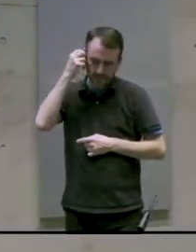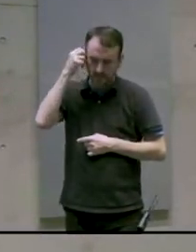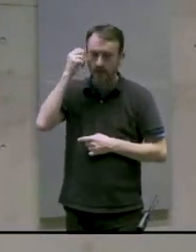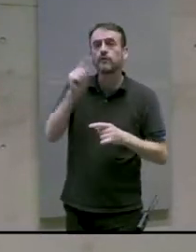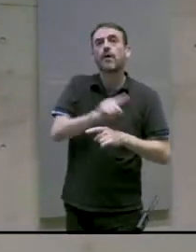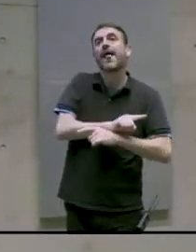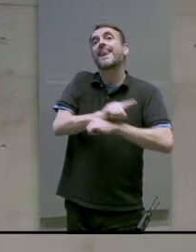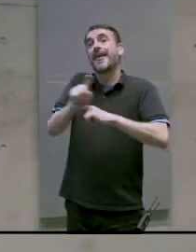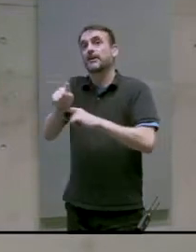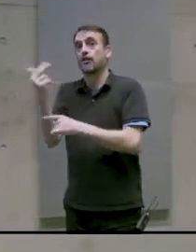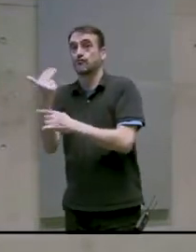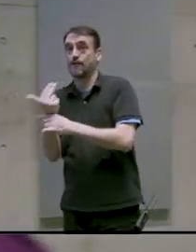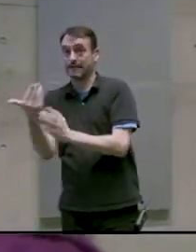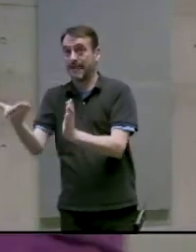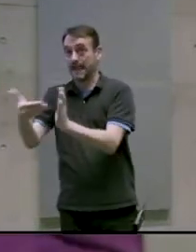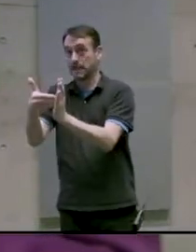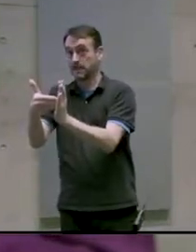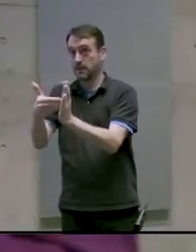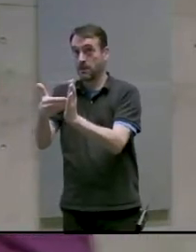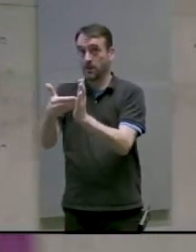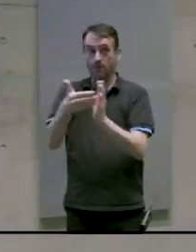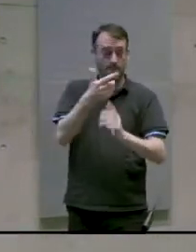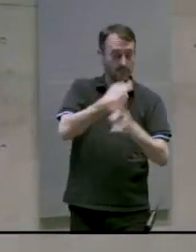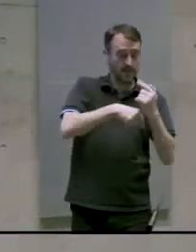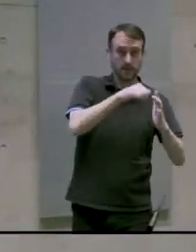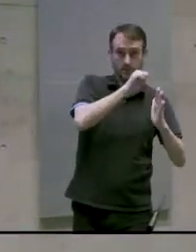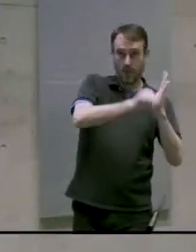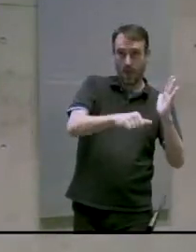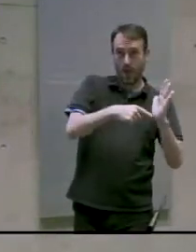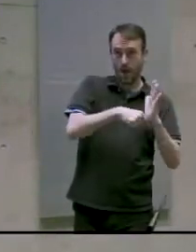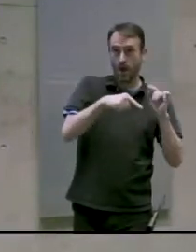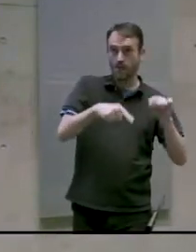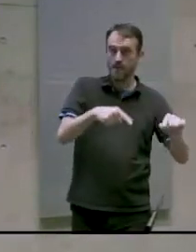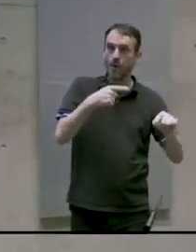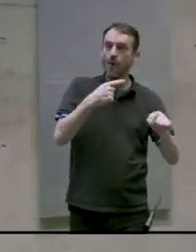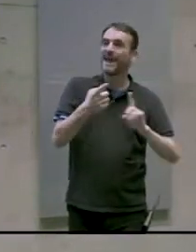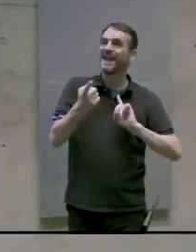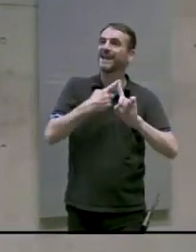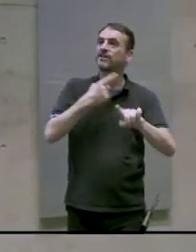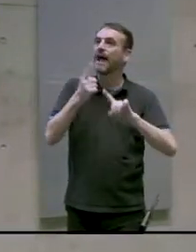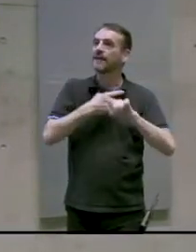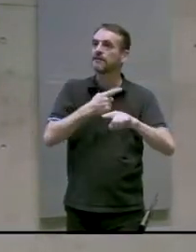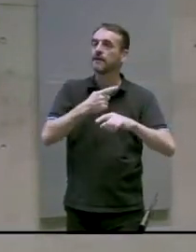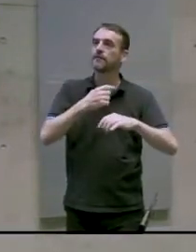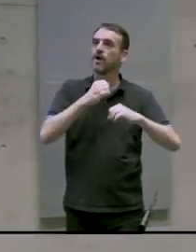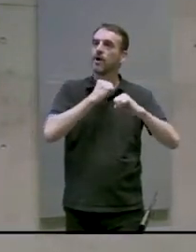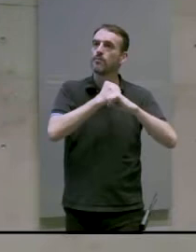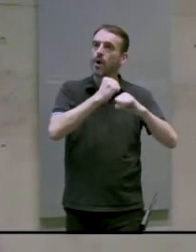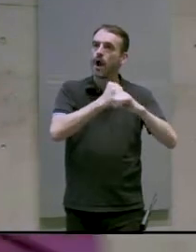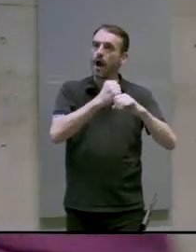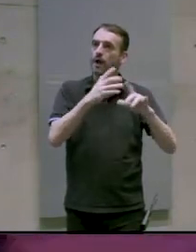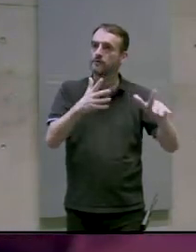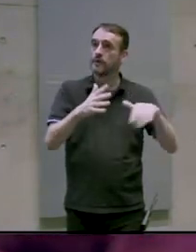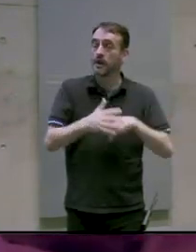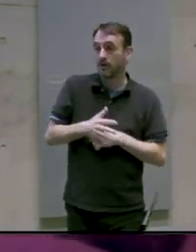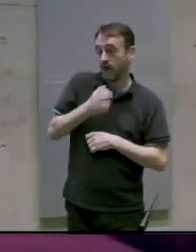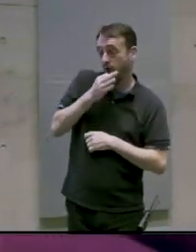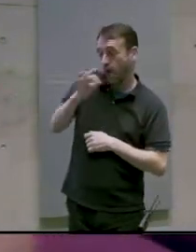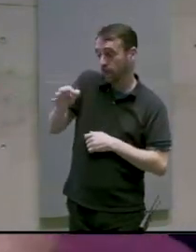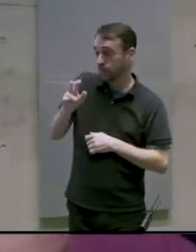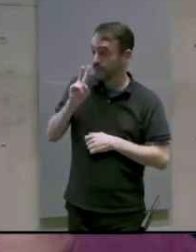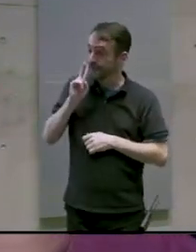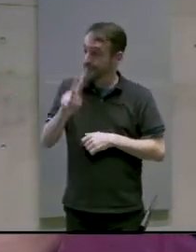afterwards. When we first started into this, we were thinking that we could be making interactive podcasts. It actually asks, will you be looking at the screen? And if you